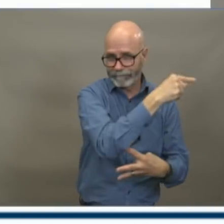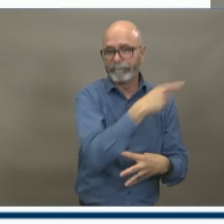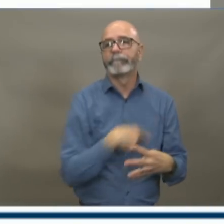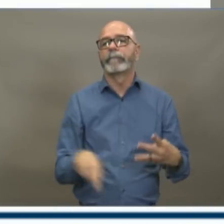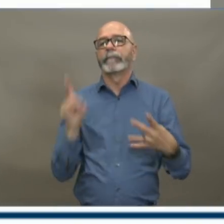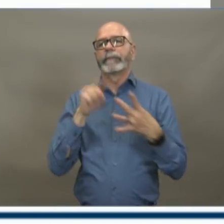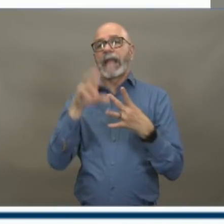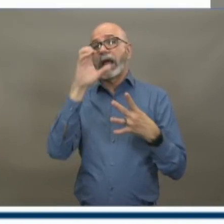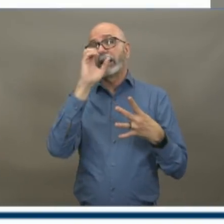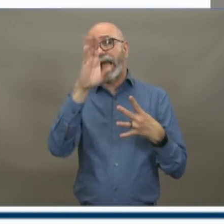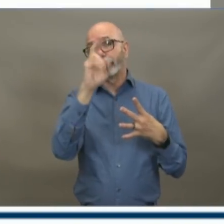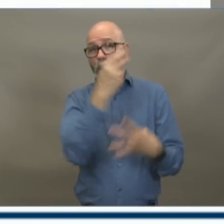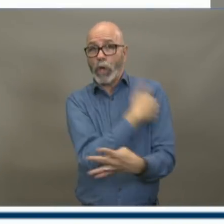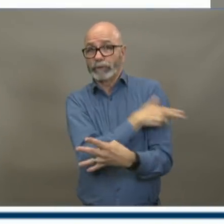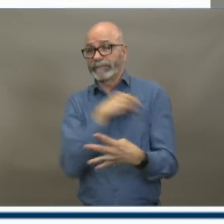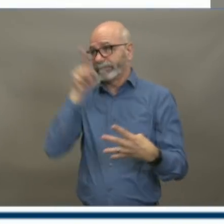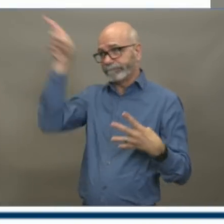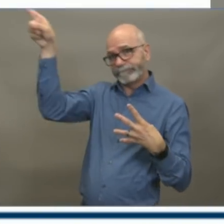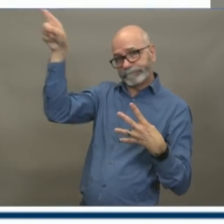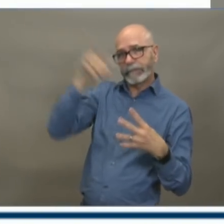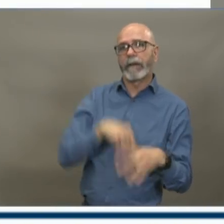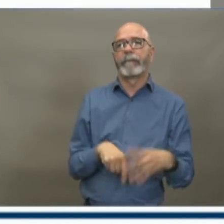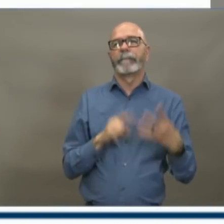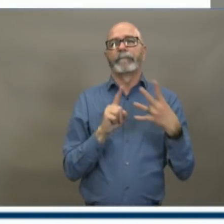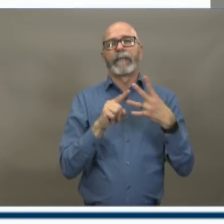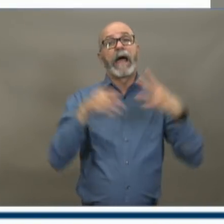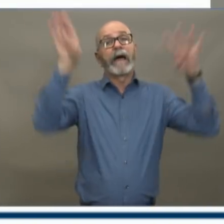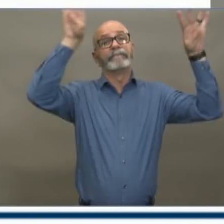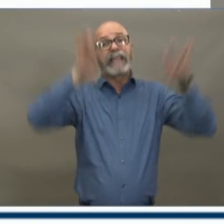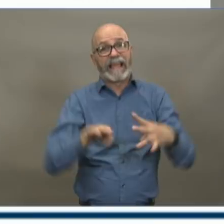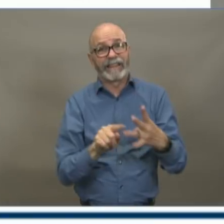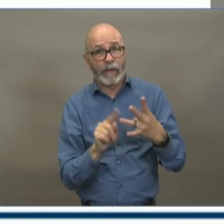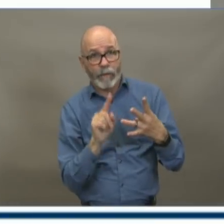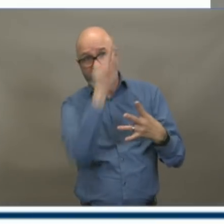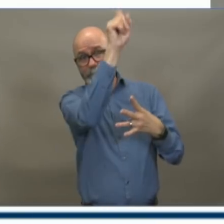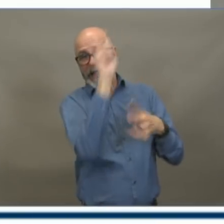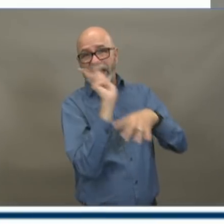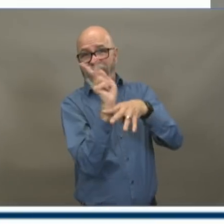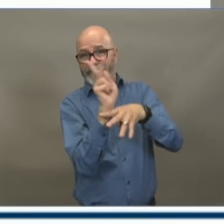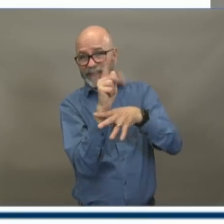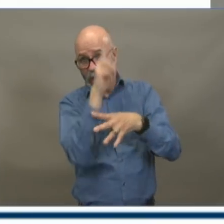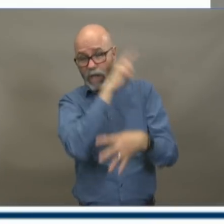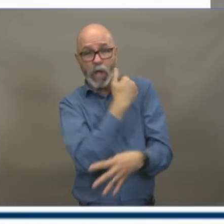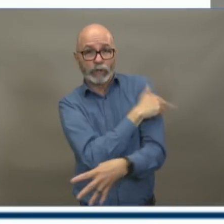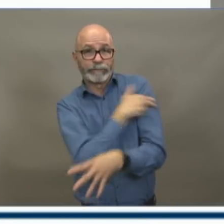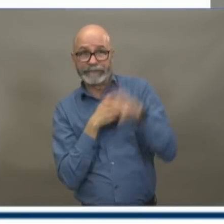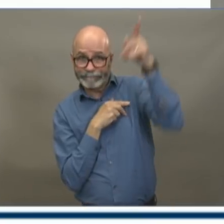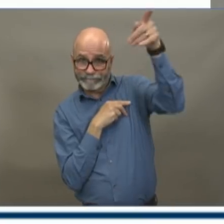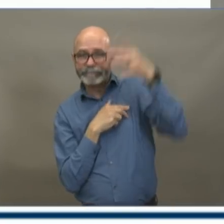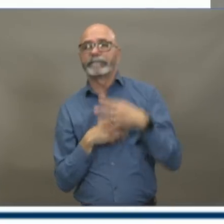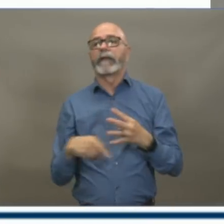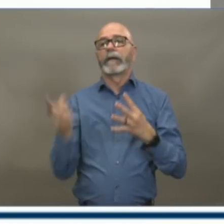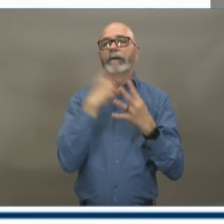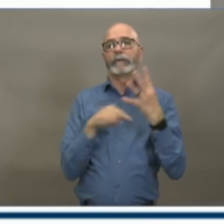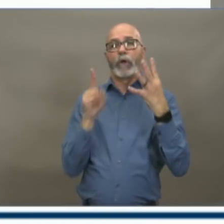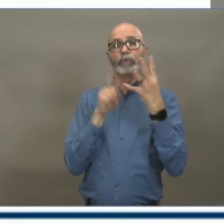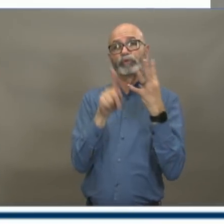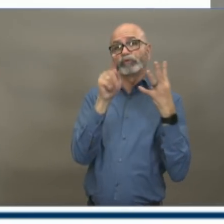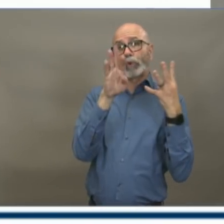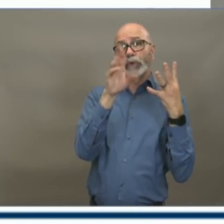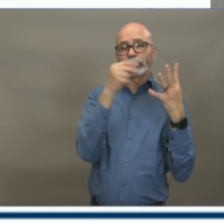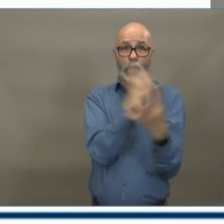Hospital in Sydney, Valley Regional Hospital in Kentville, and Colchester East Hants Regional Hospital in Truro.